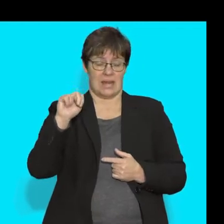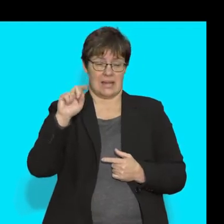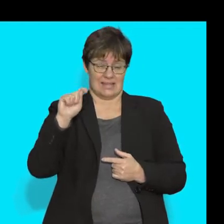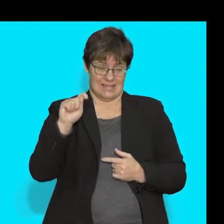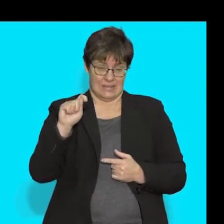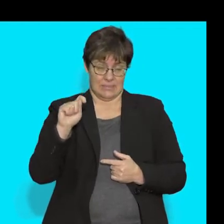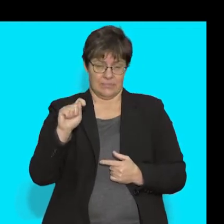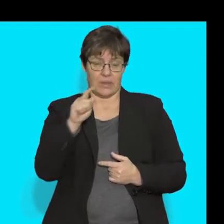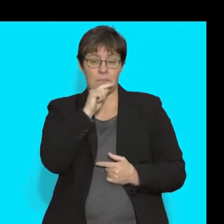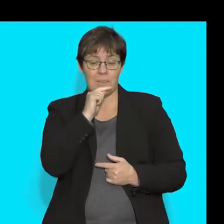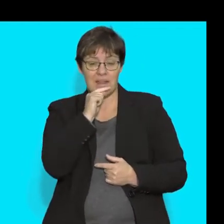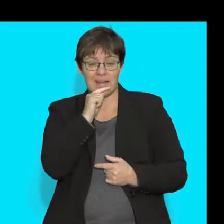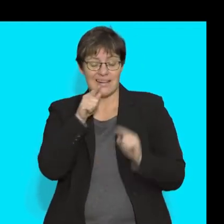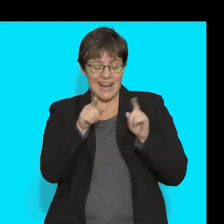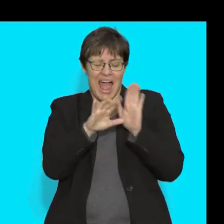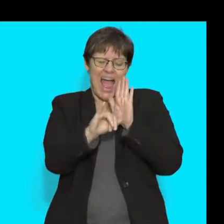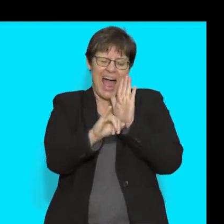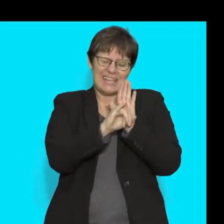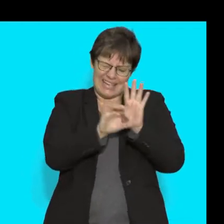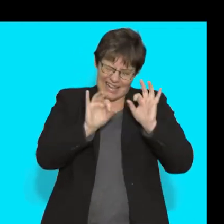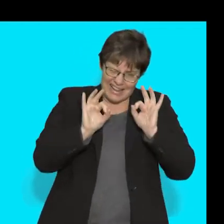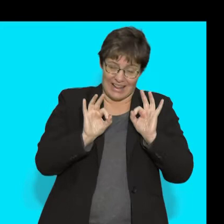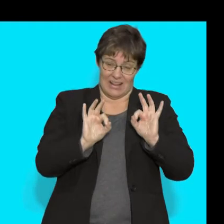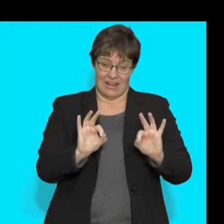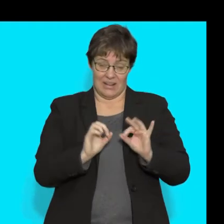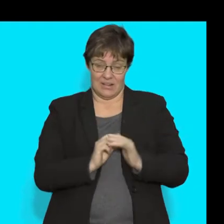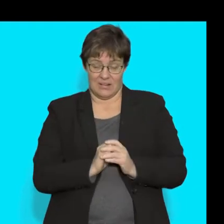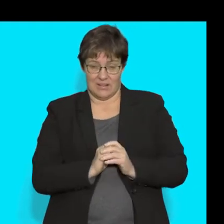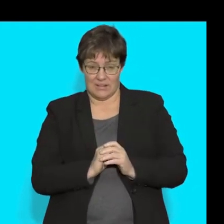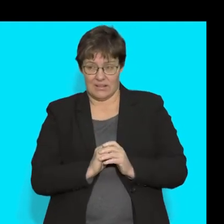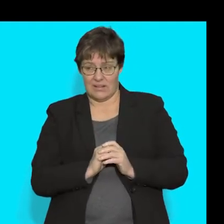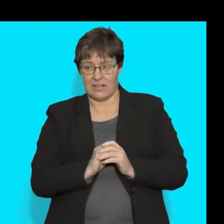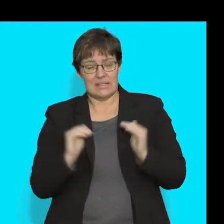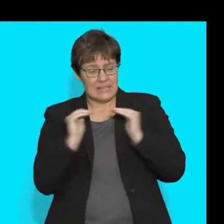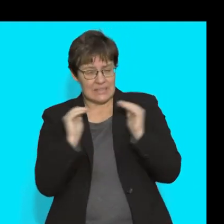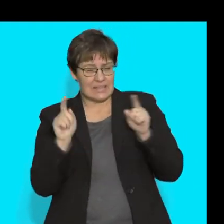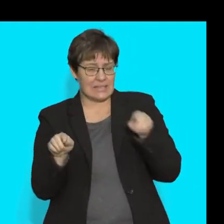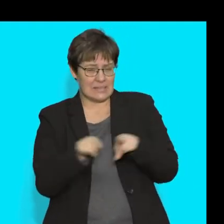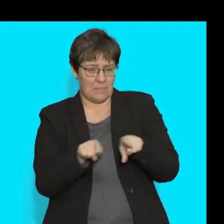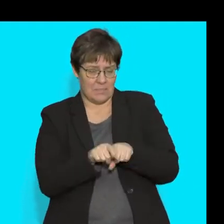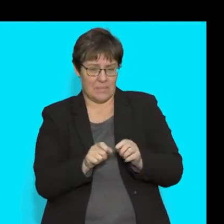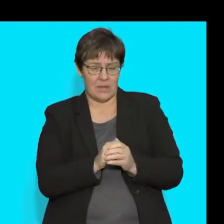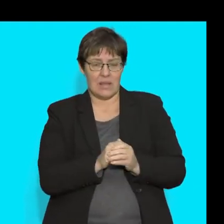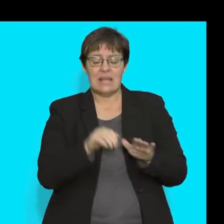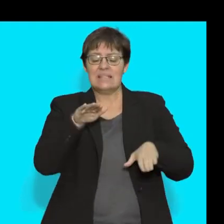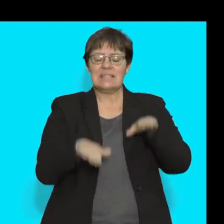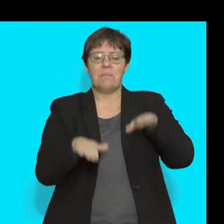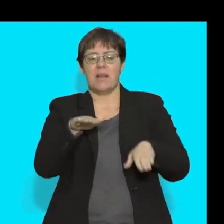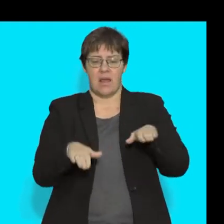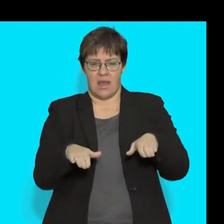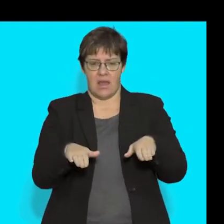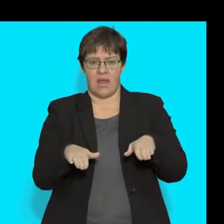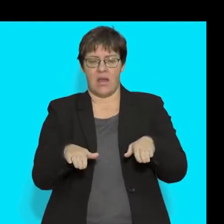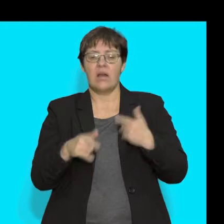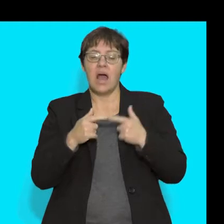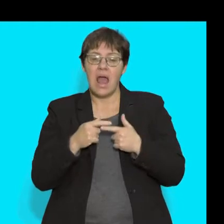things that are identical, right? Whereas similarity is things that are